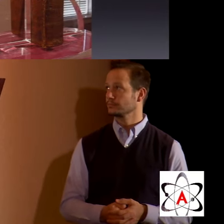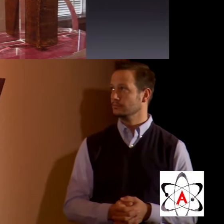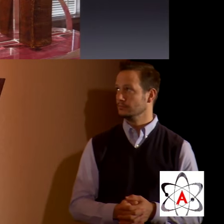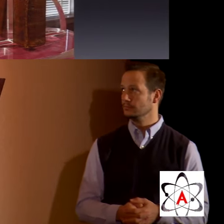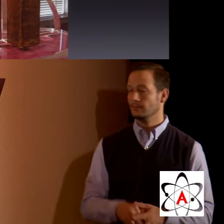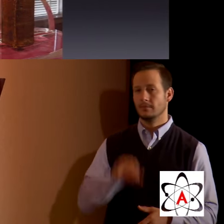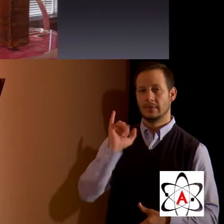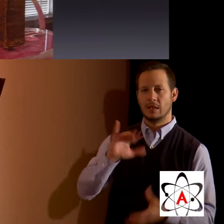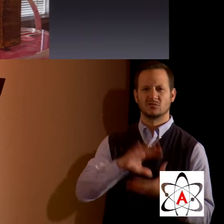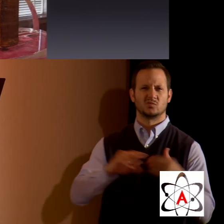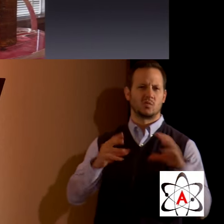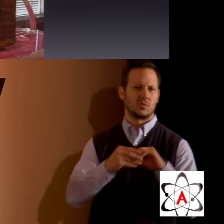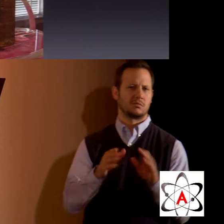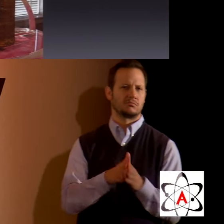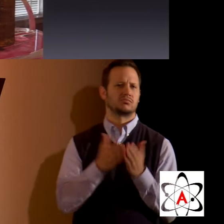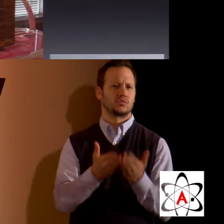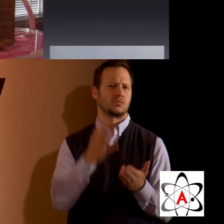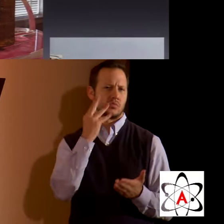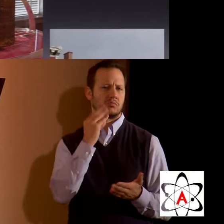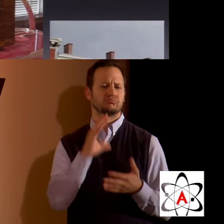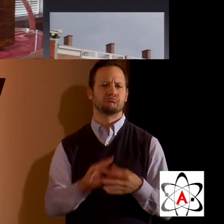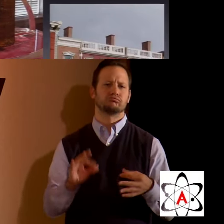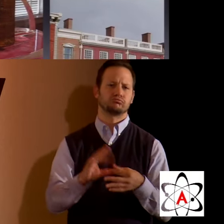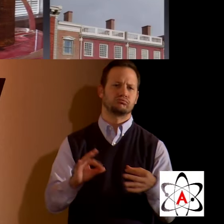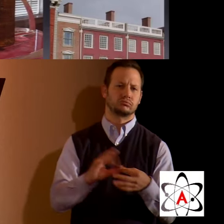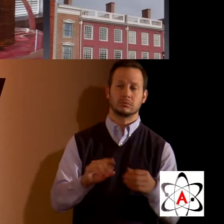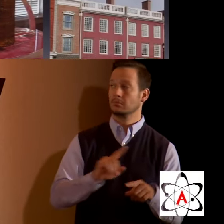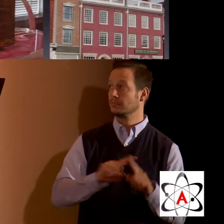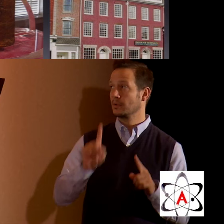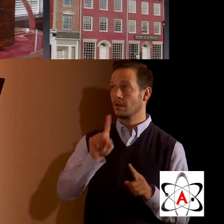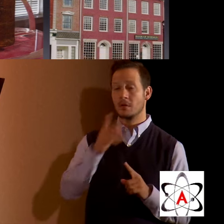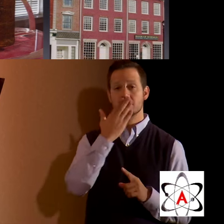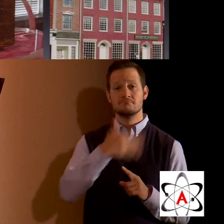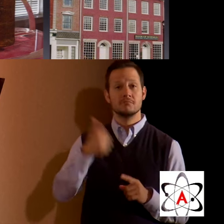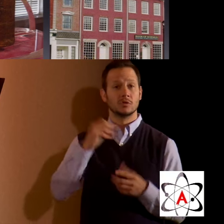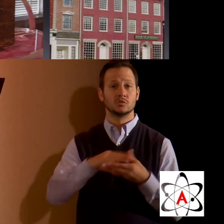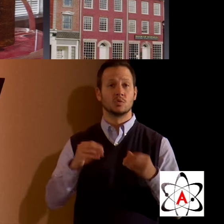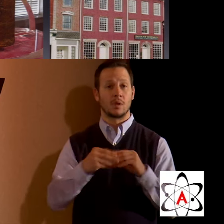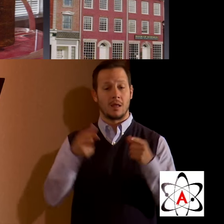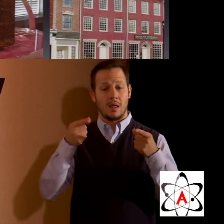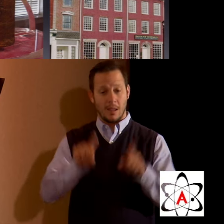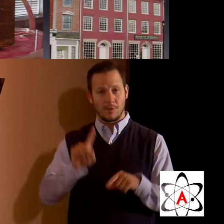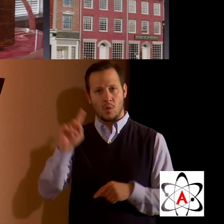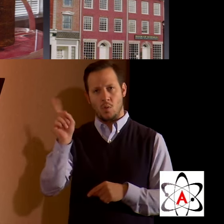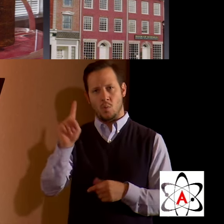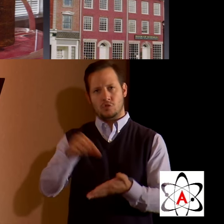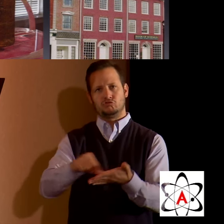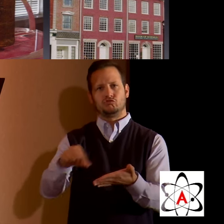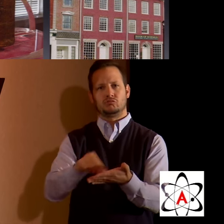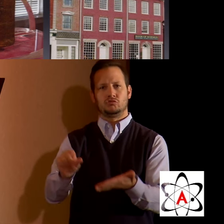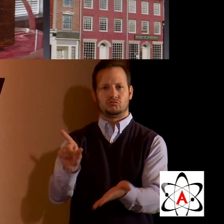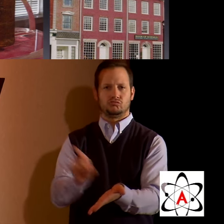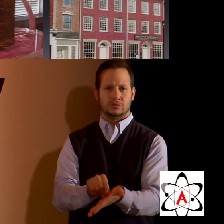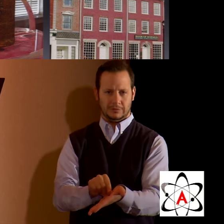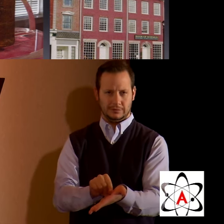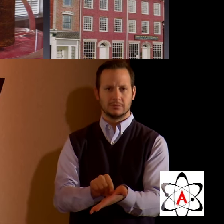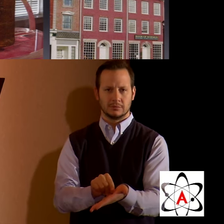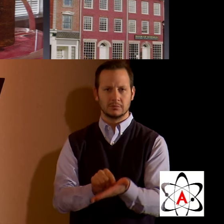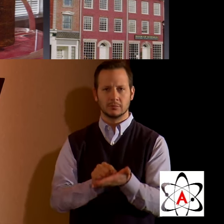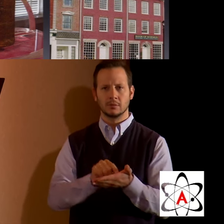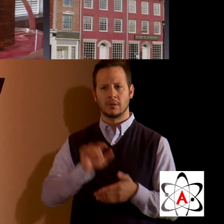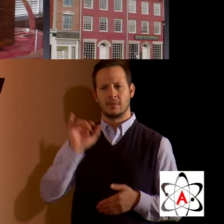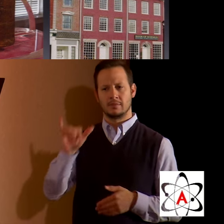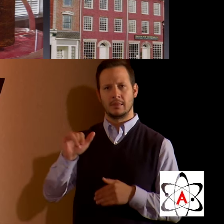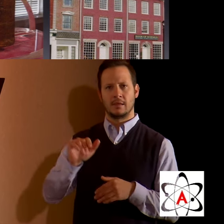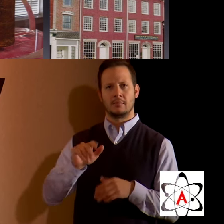That's the story the Book of Mormon told, but there's a more remarkable story that unfolded where the scripture was first printed, at the shop